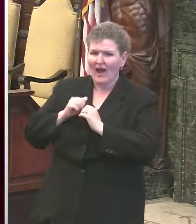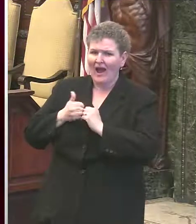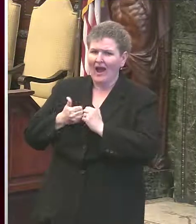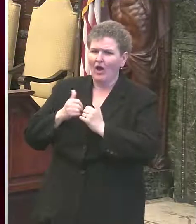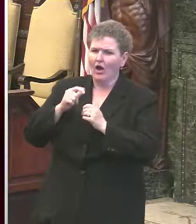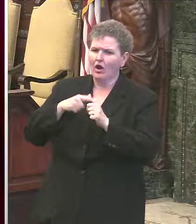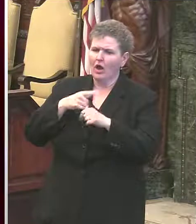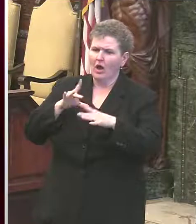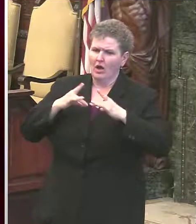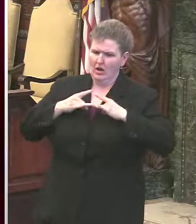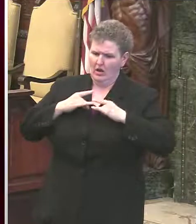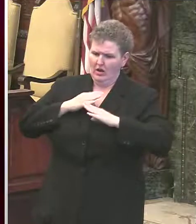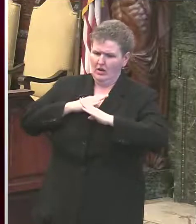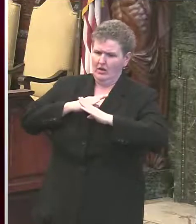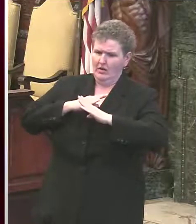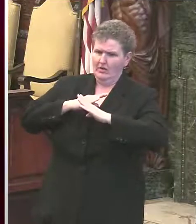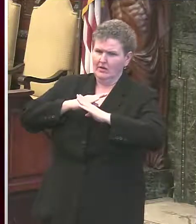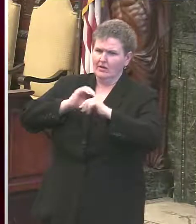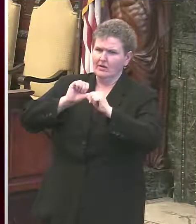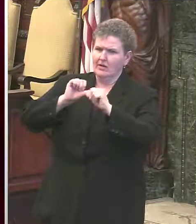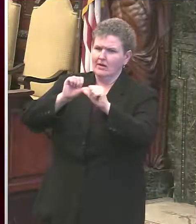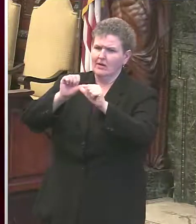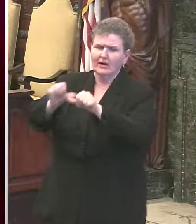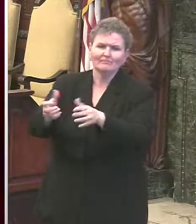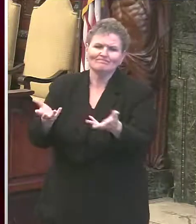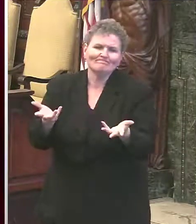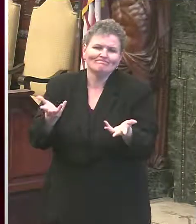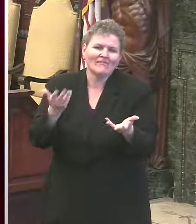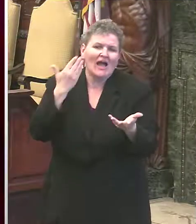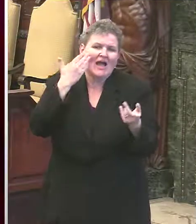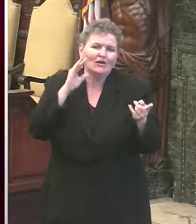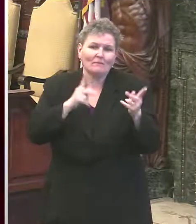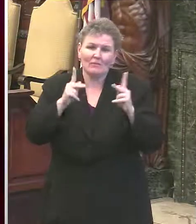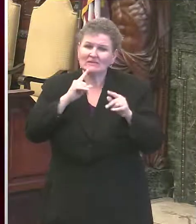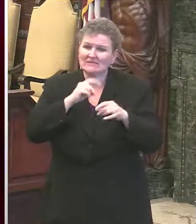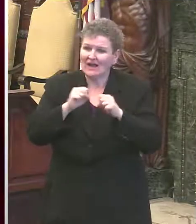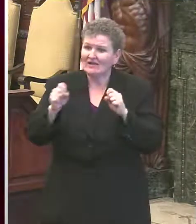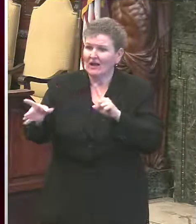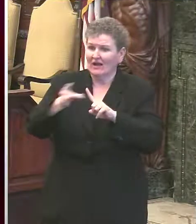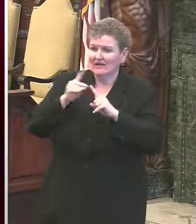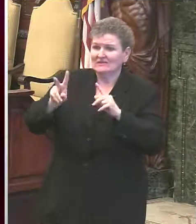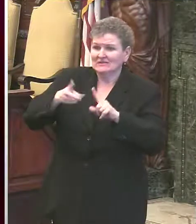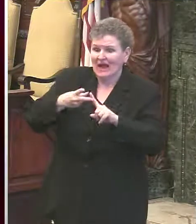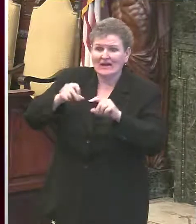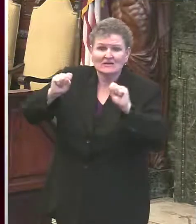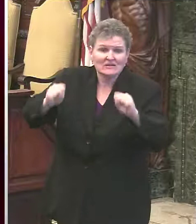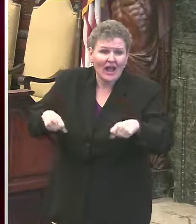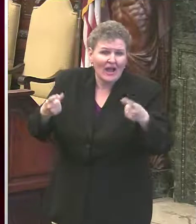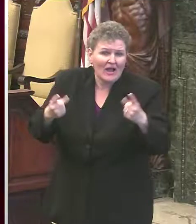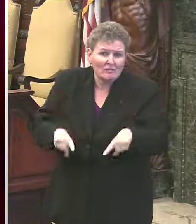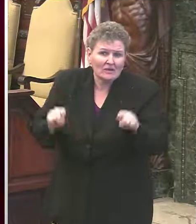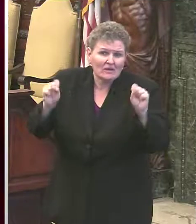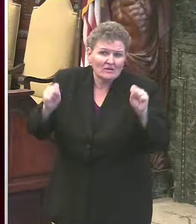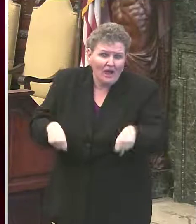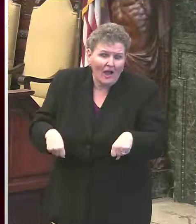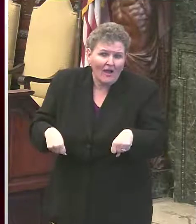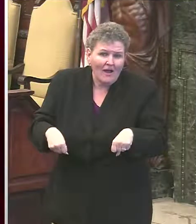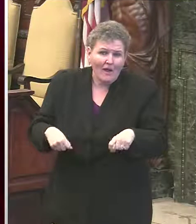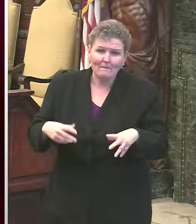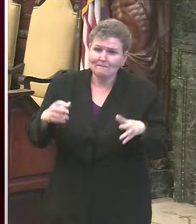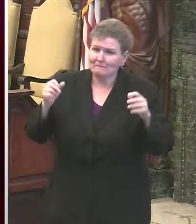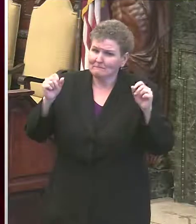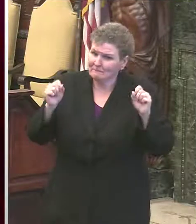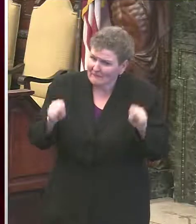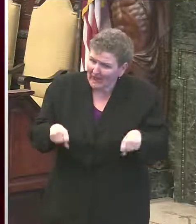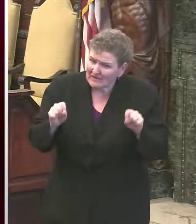other coronaviruses, you can get a second infection, and we know that people can get a second infection with this coronavirus. So there's probably some protection from that, but not